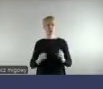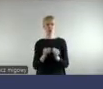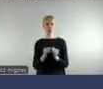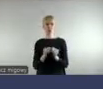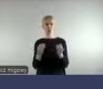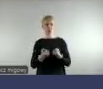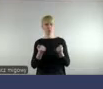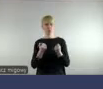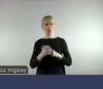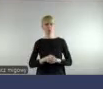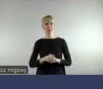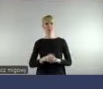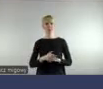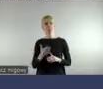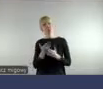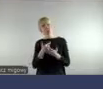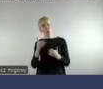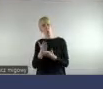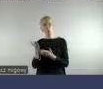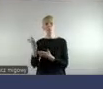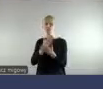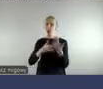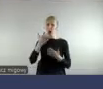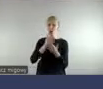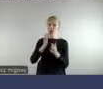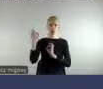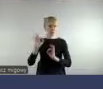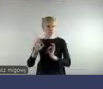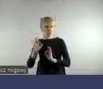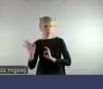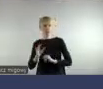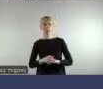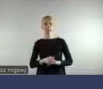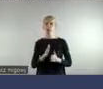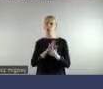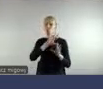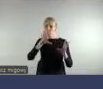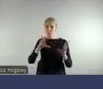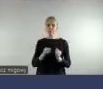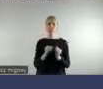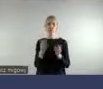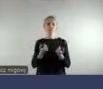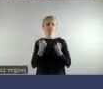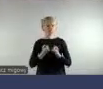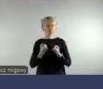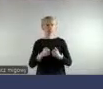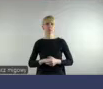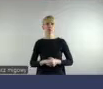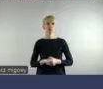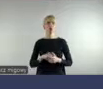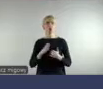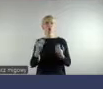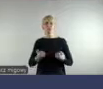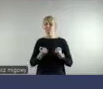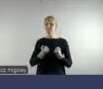pursue and who should be in charge of every measure that is identified in these analyses. So the scenarios